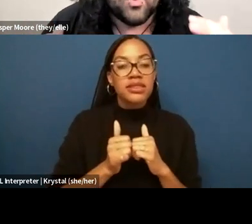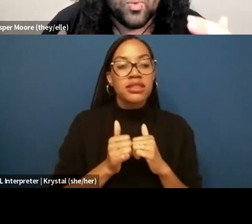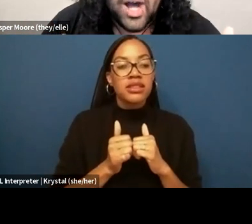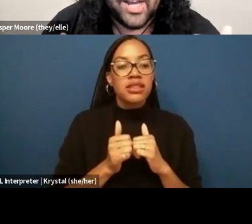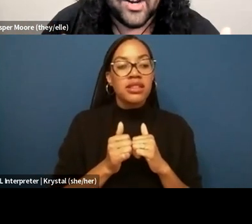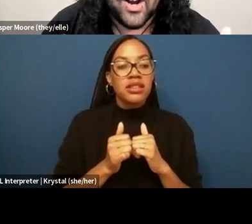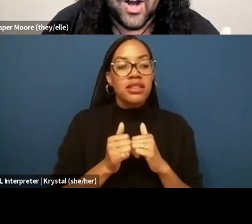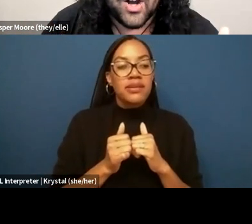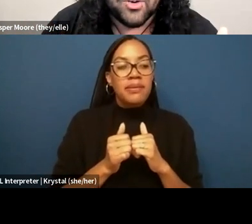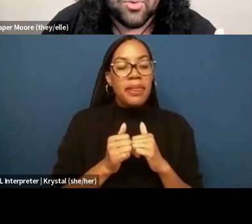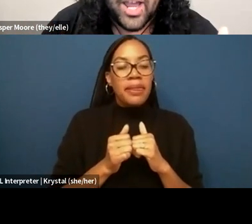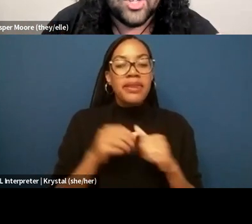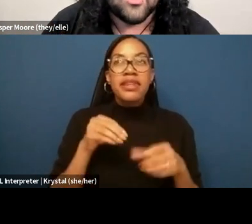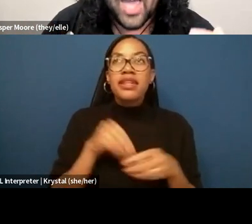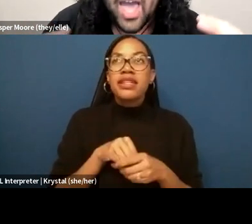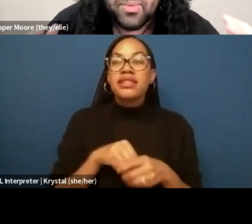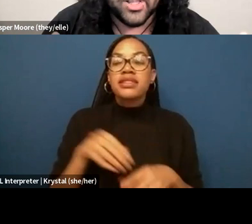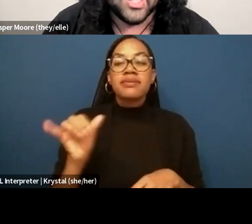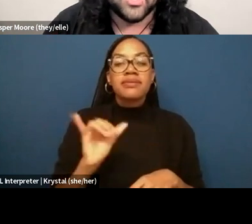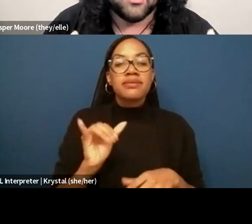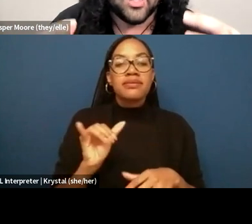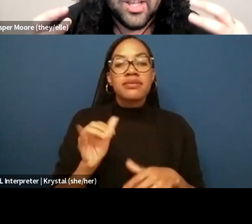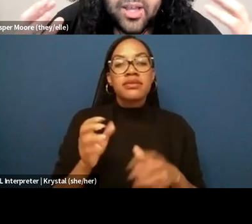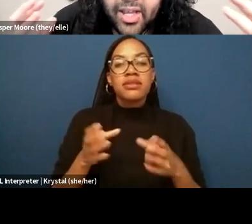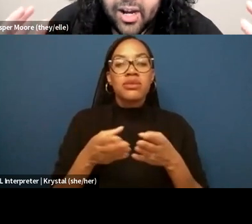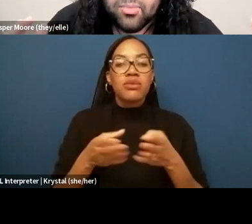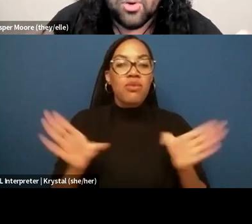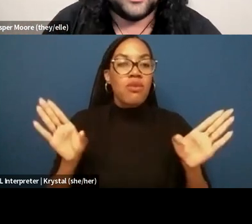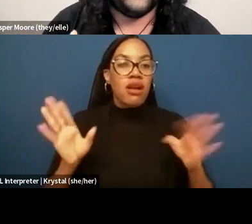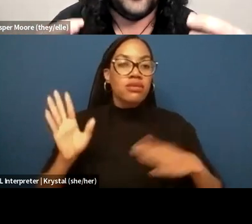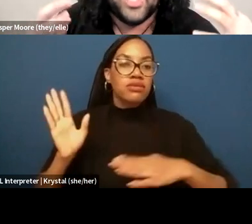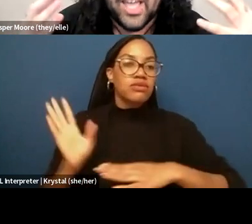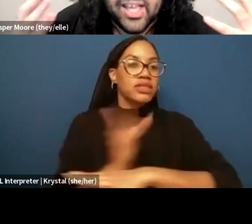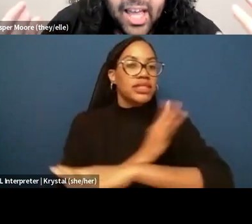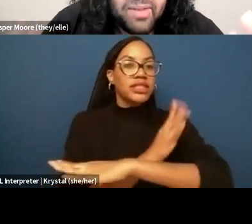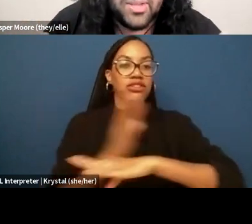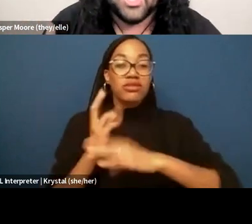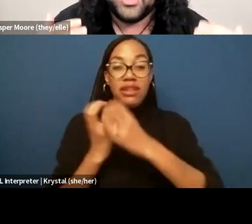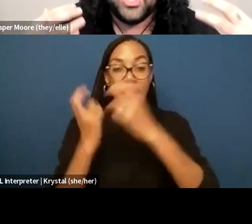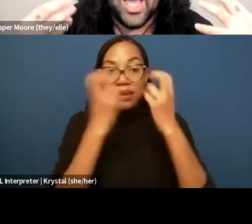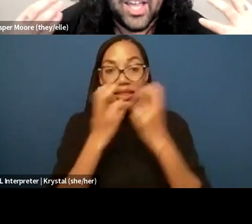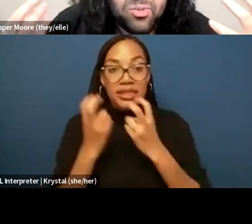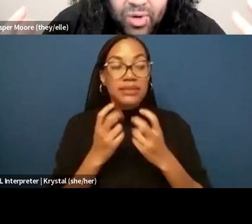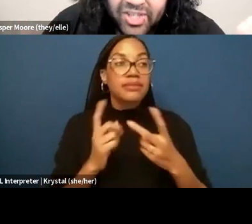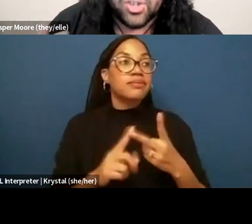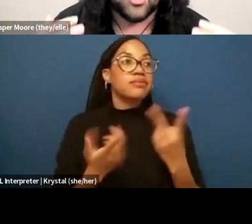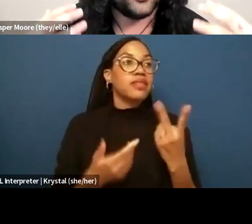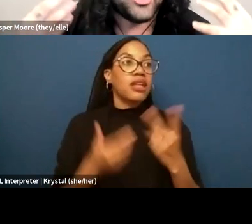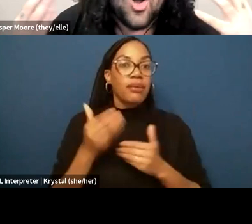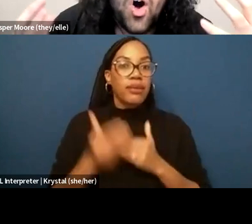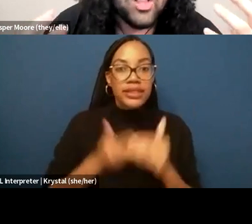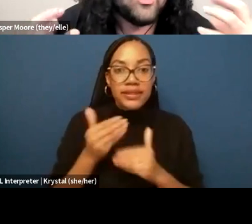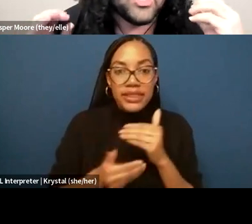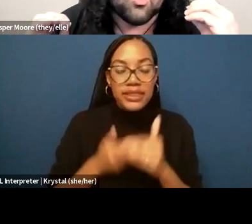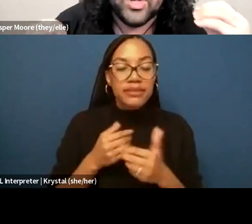within this wider range of capitalism and inherent productivity and liability and risk